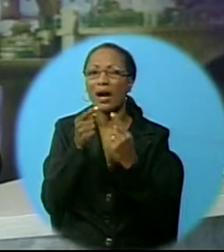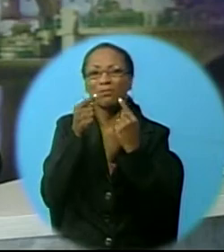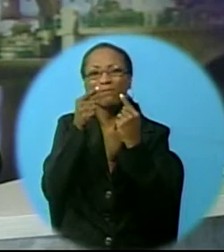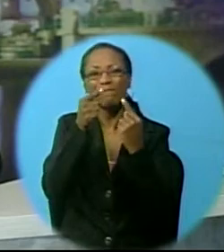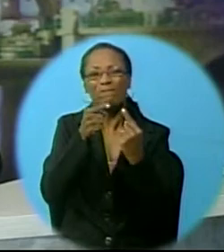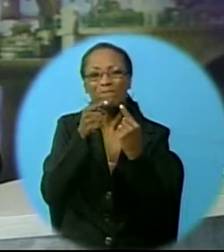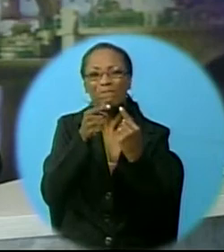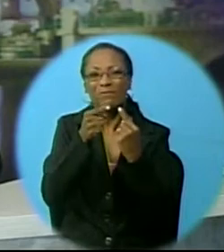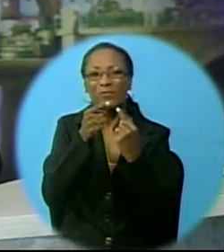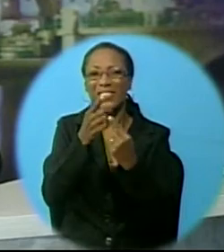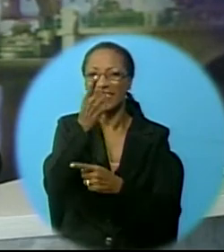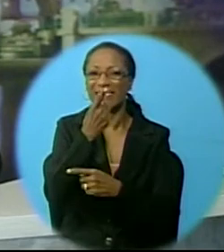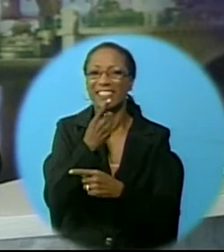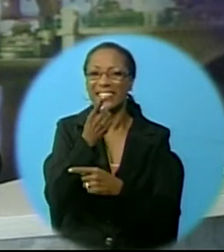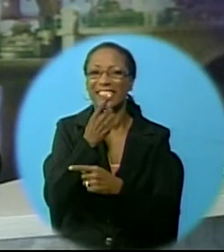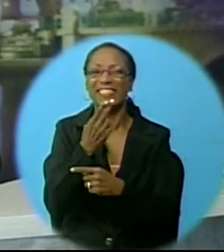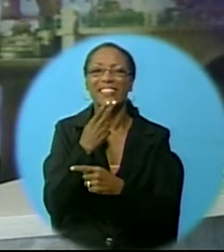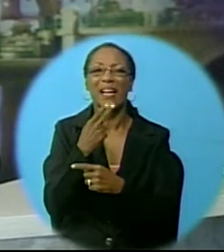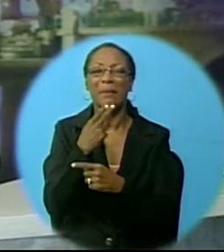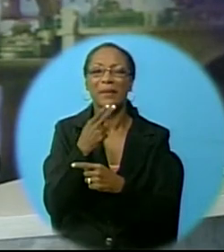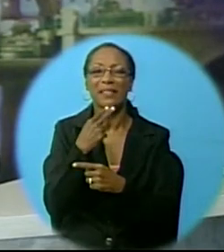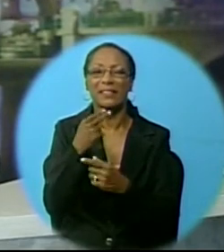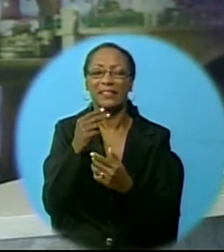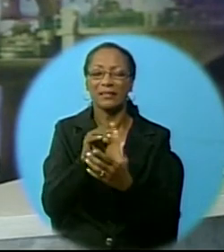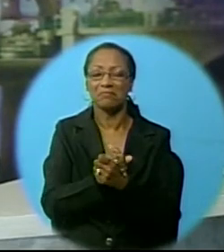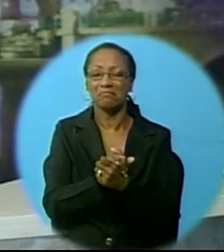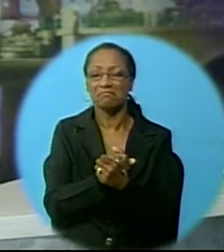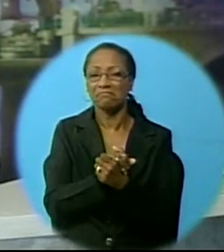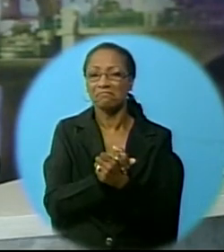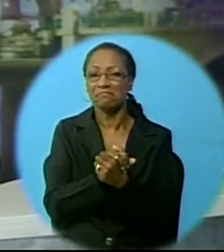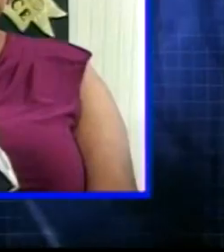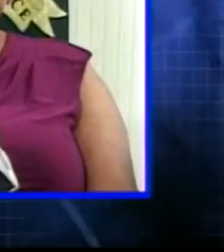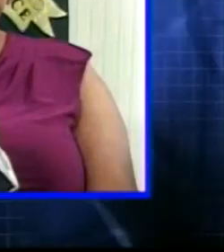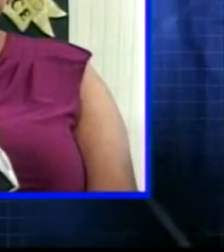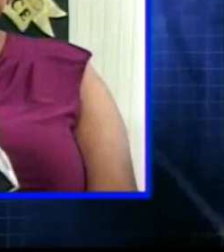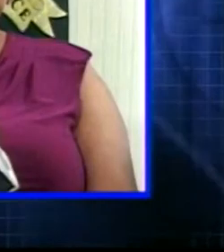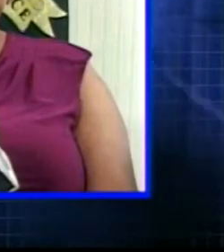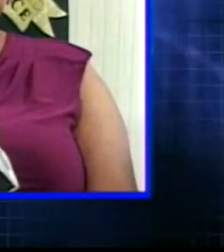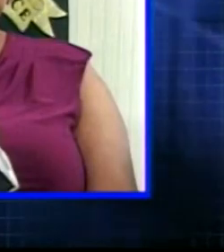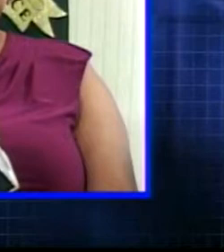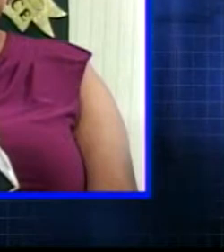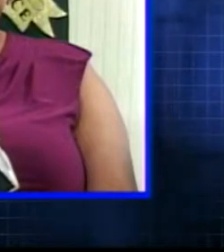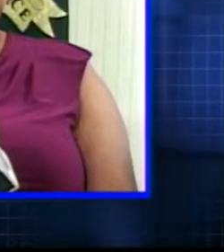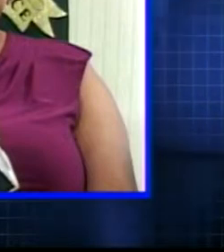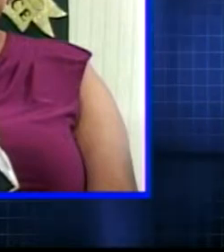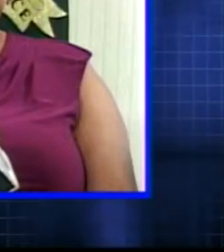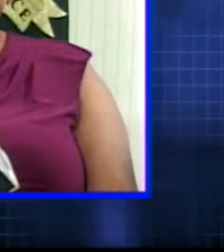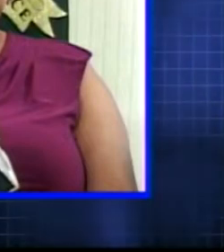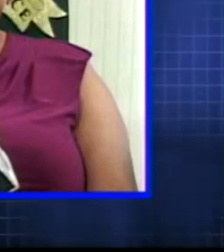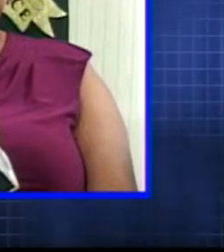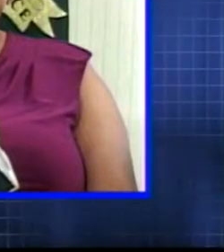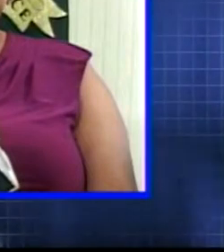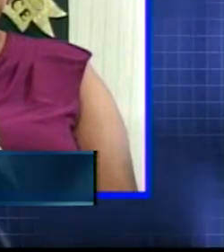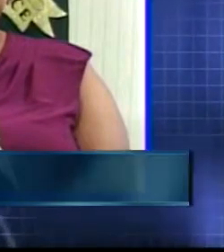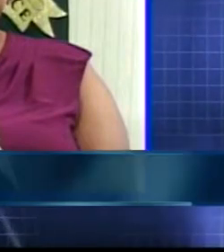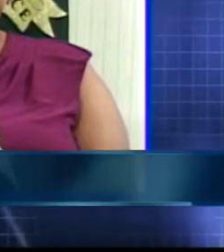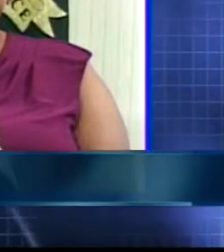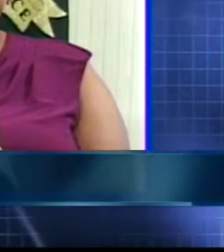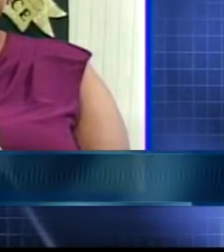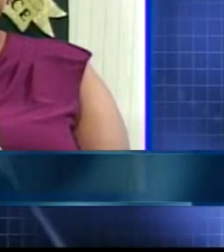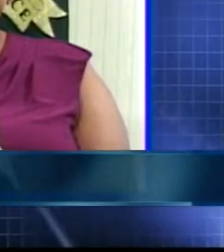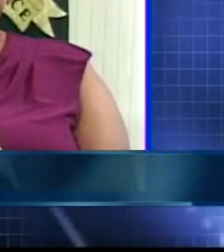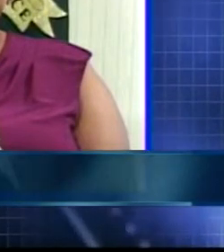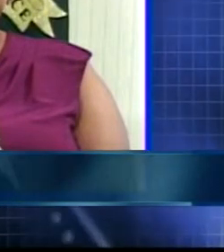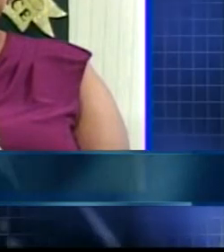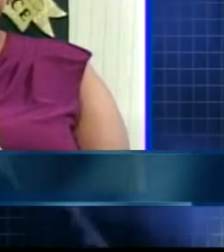and other chronic non-communicable diseases. In other words, this whole issue of